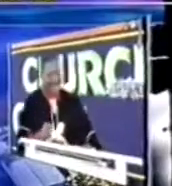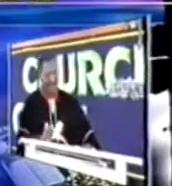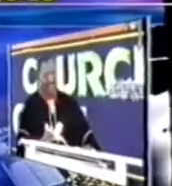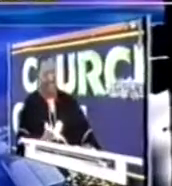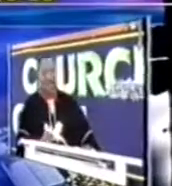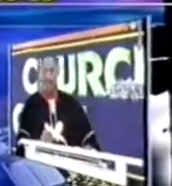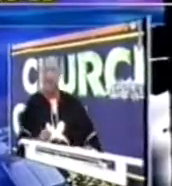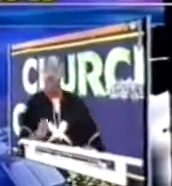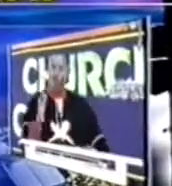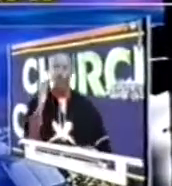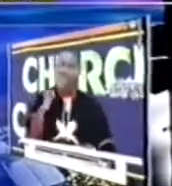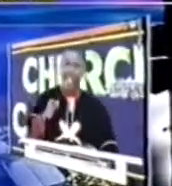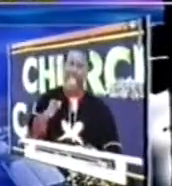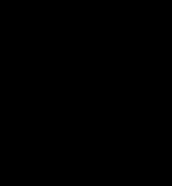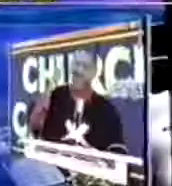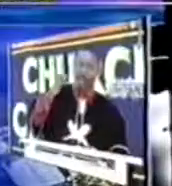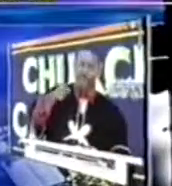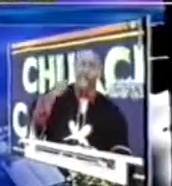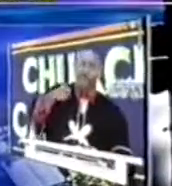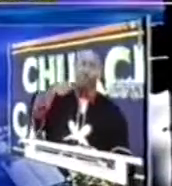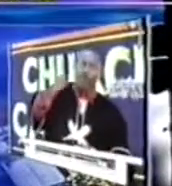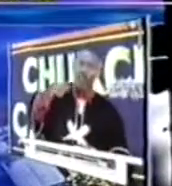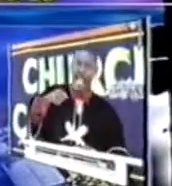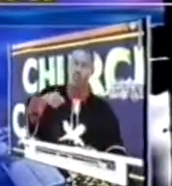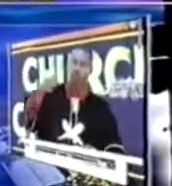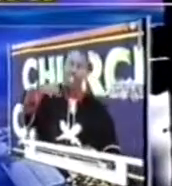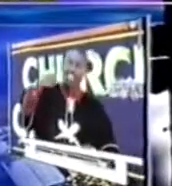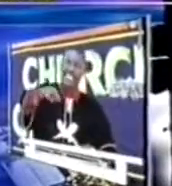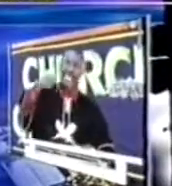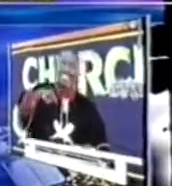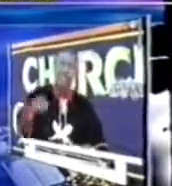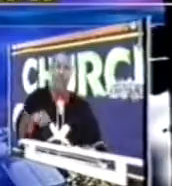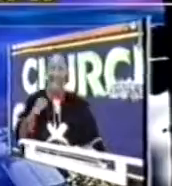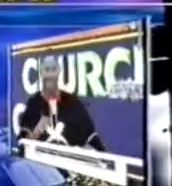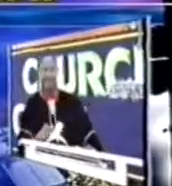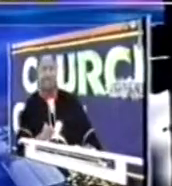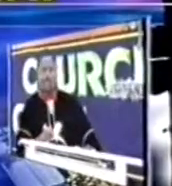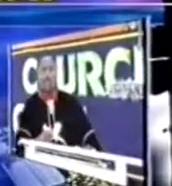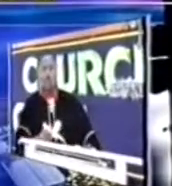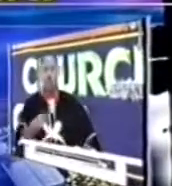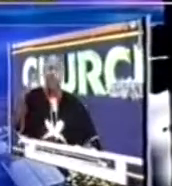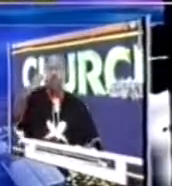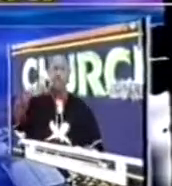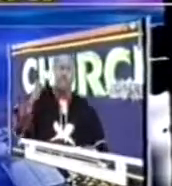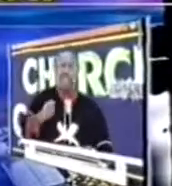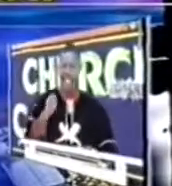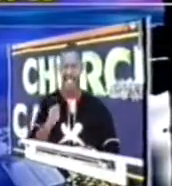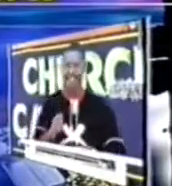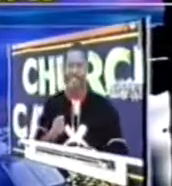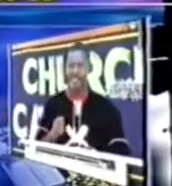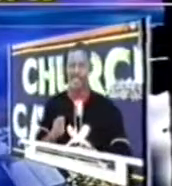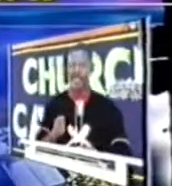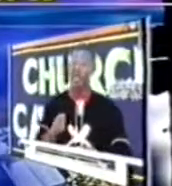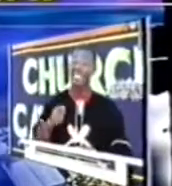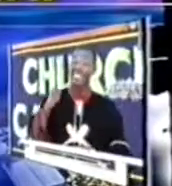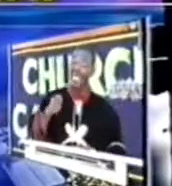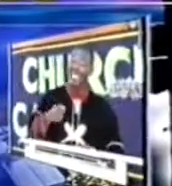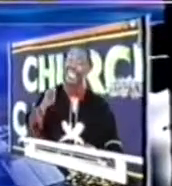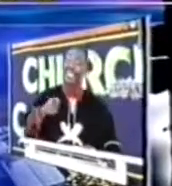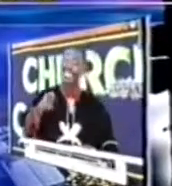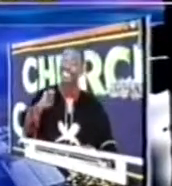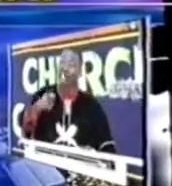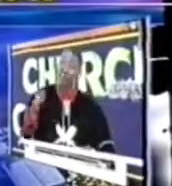se, monsha anuanom enkrofobia wawo Christianity mua, wotu sintudia, na wadis